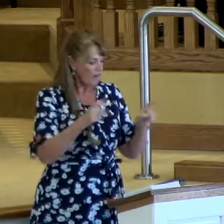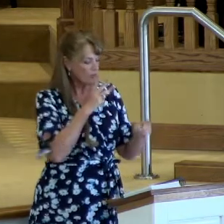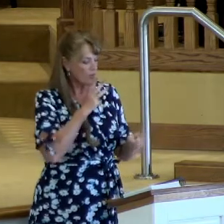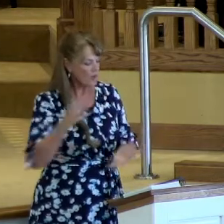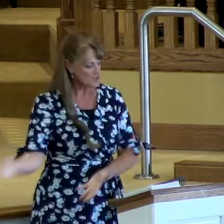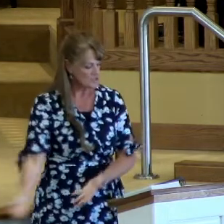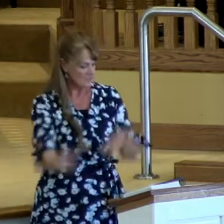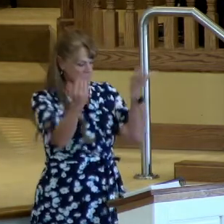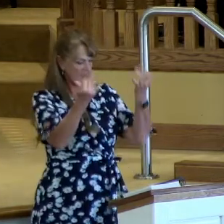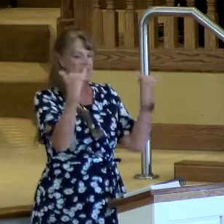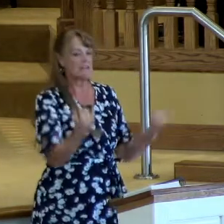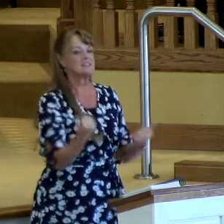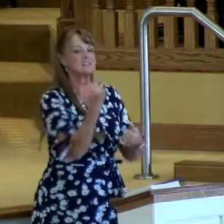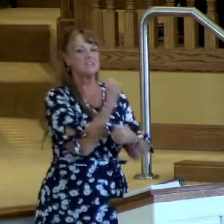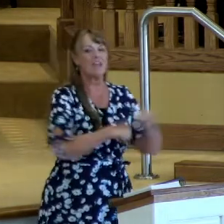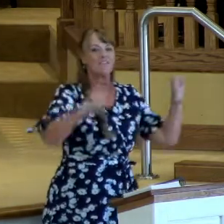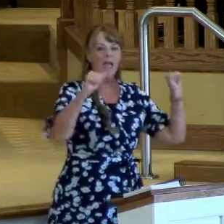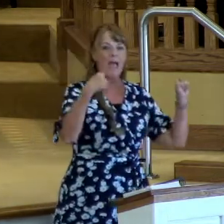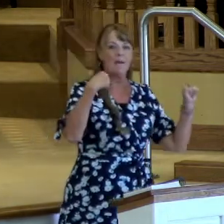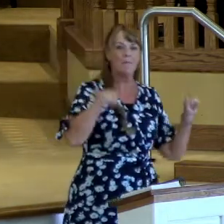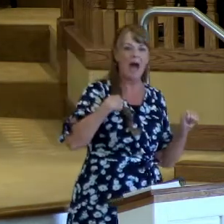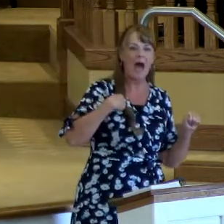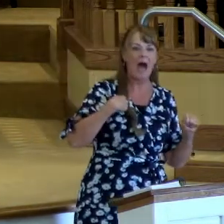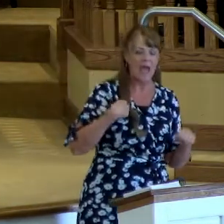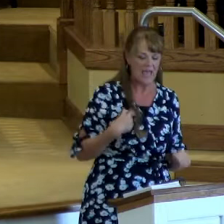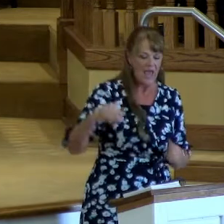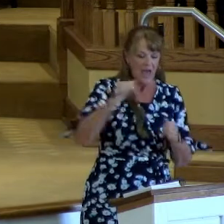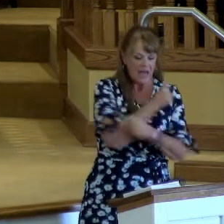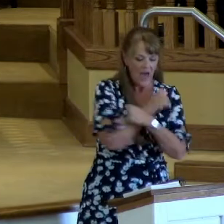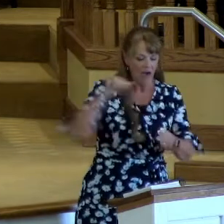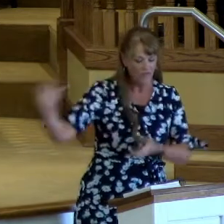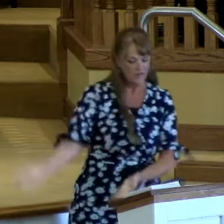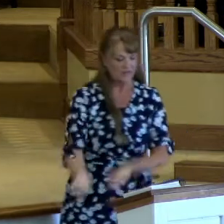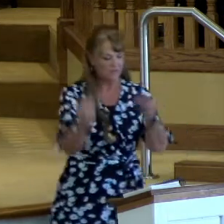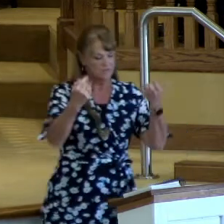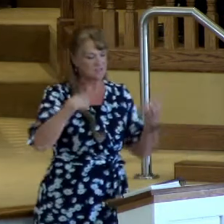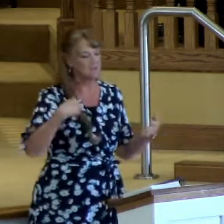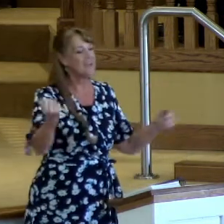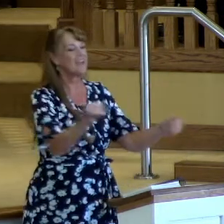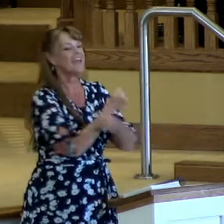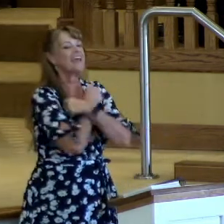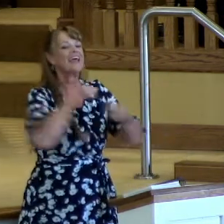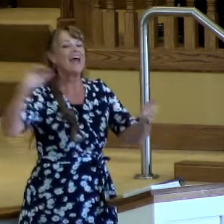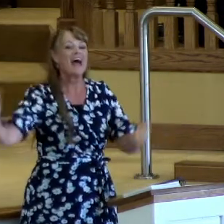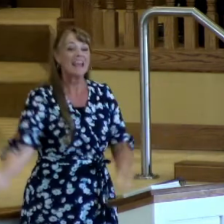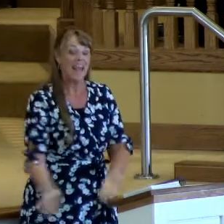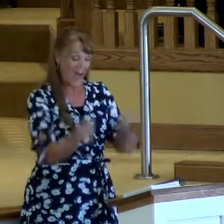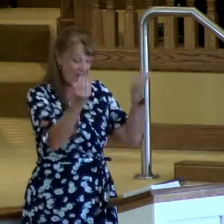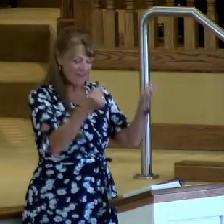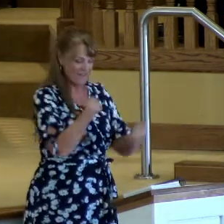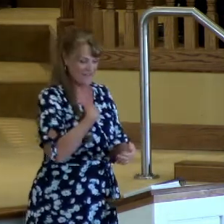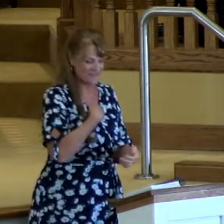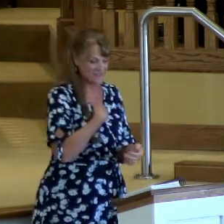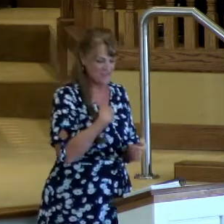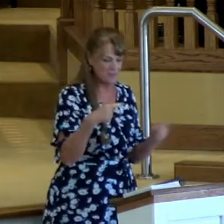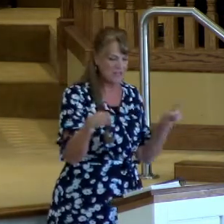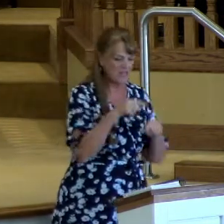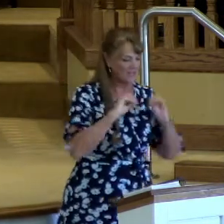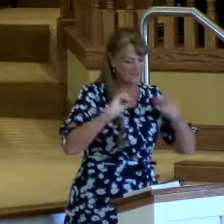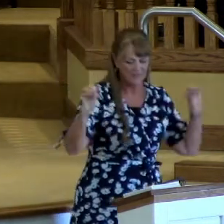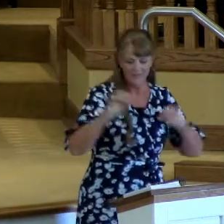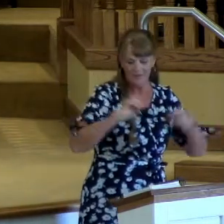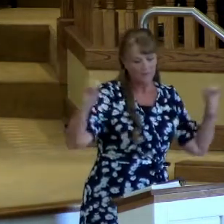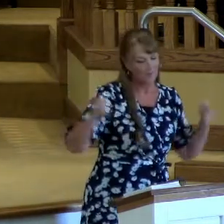the waters lifted me, now safe am I. Love lifted me, love lifted